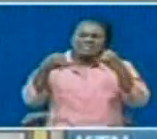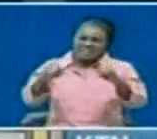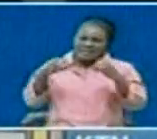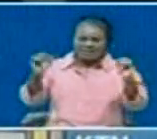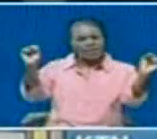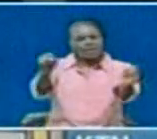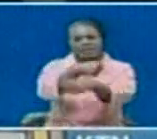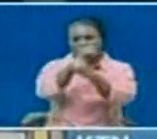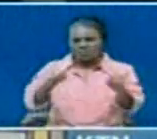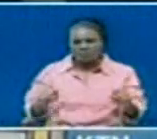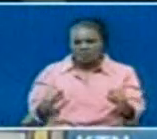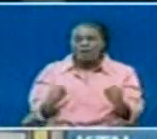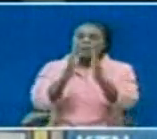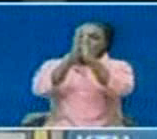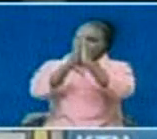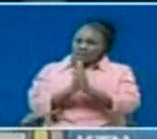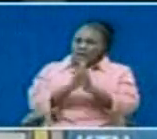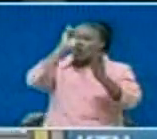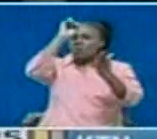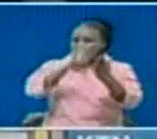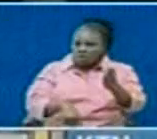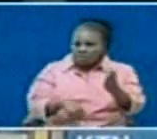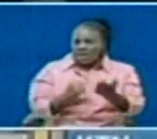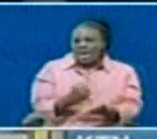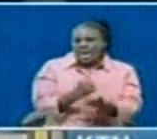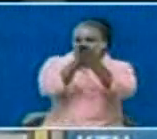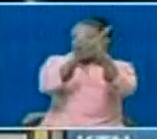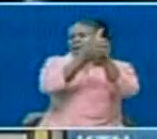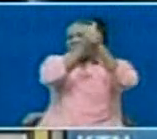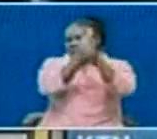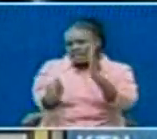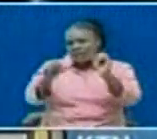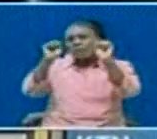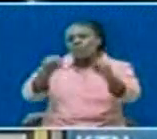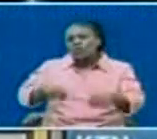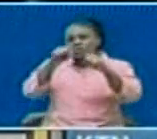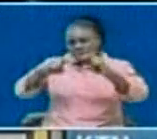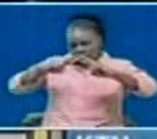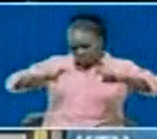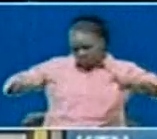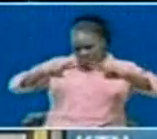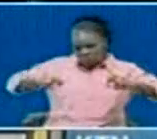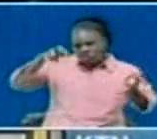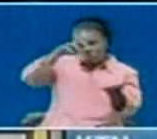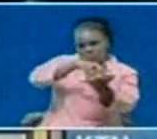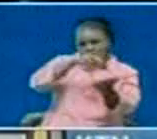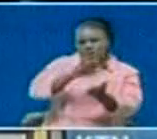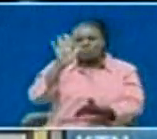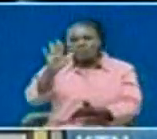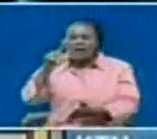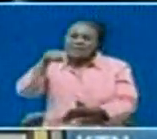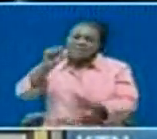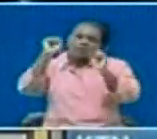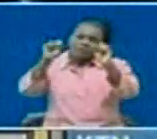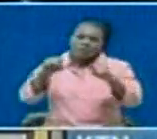siwezi. Jacqueline's prayer now is that there would be a health expert who can properly diagnose her condition such that she